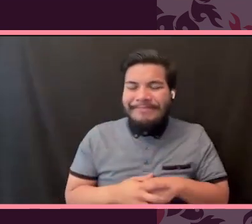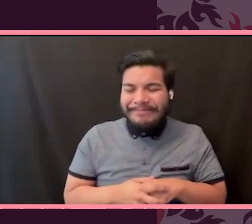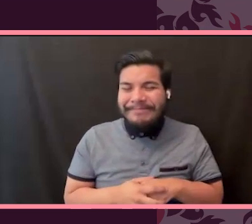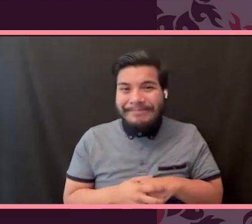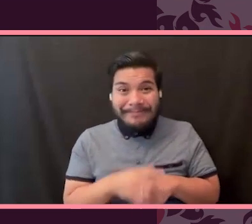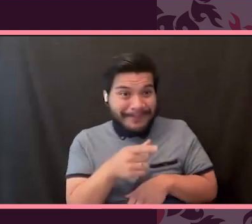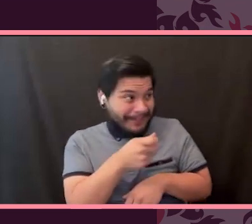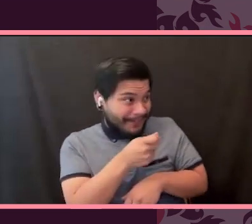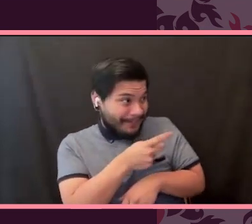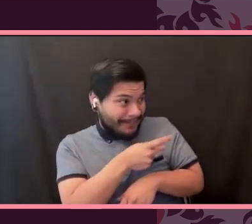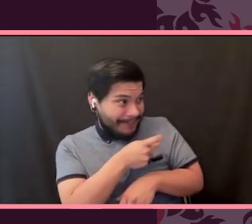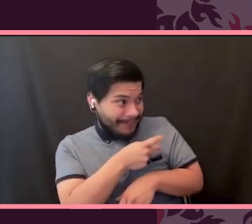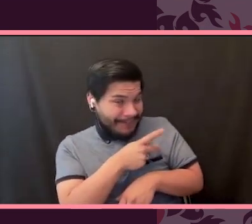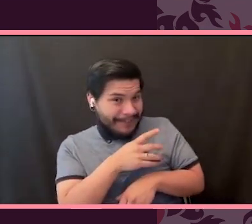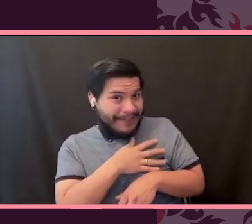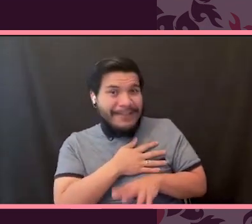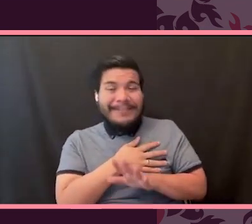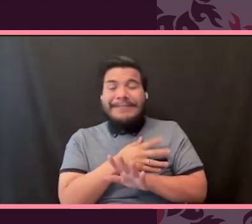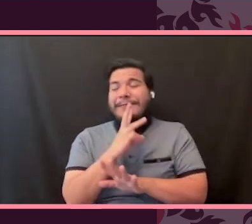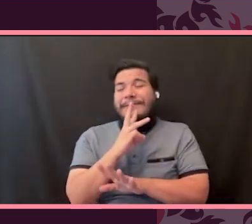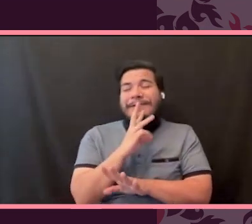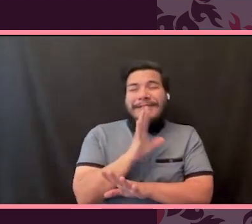You almost made me choke on the water.